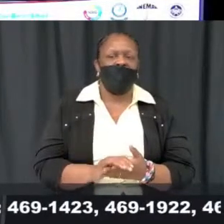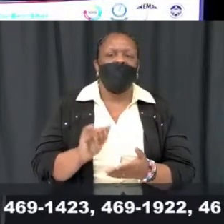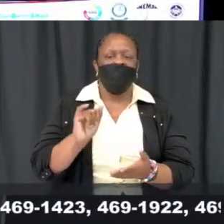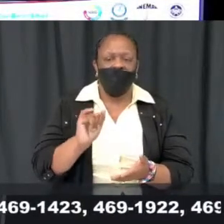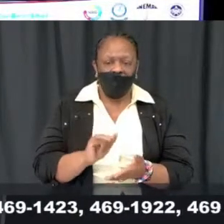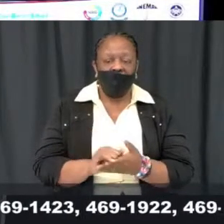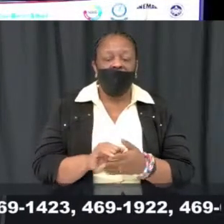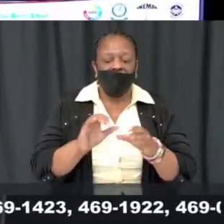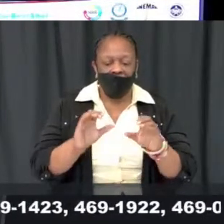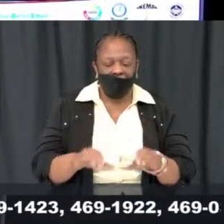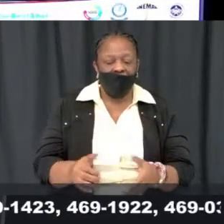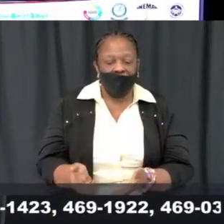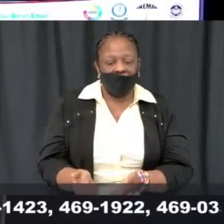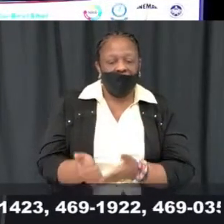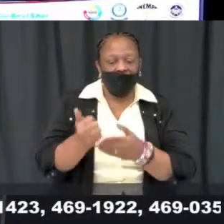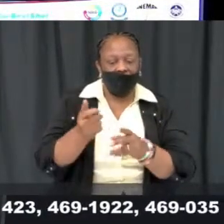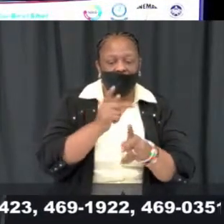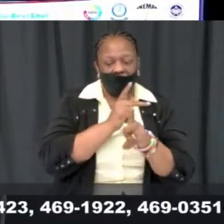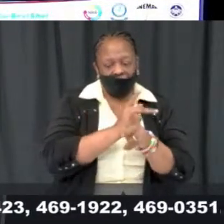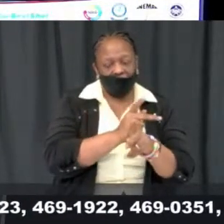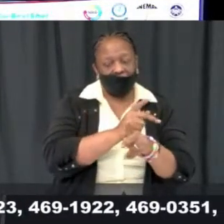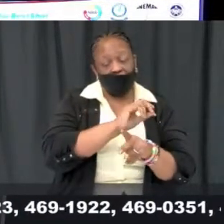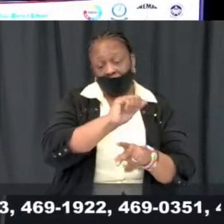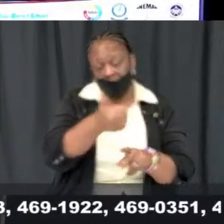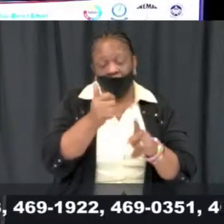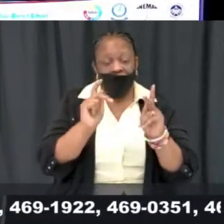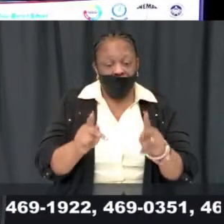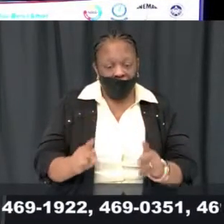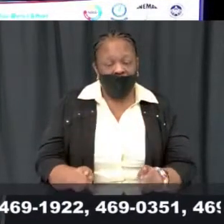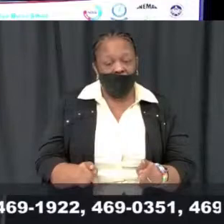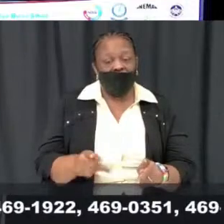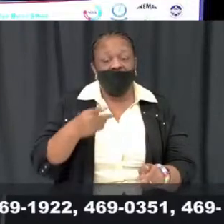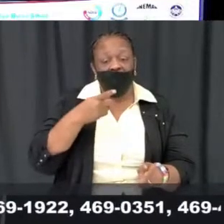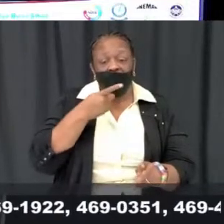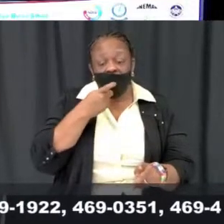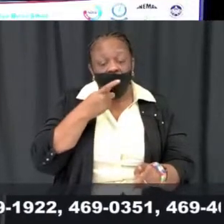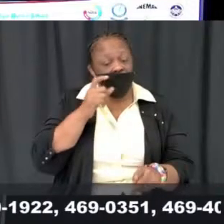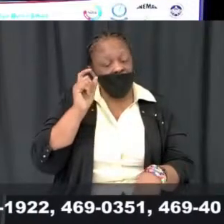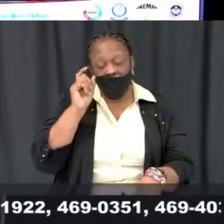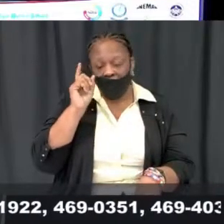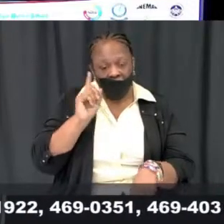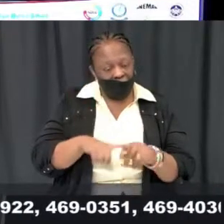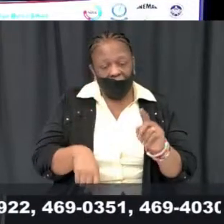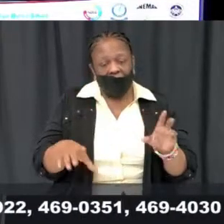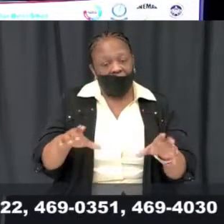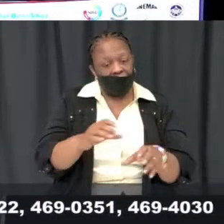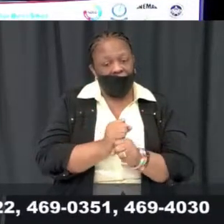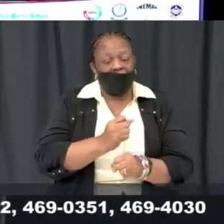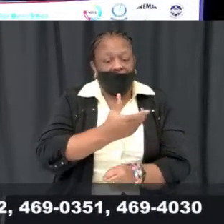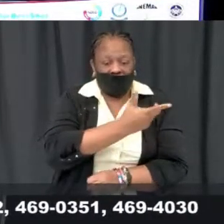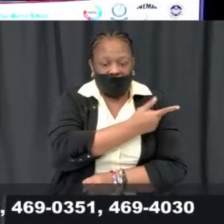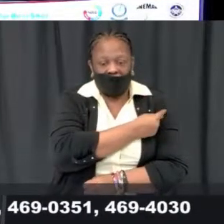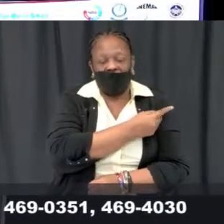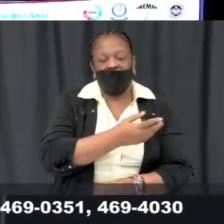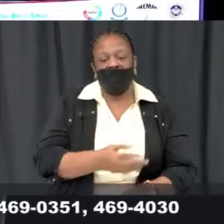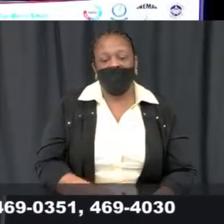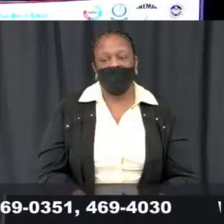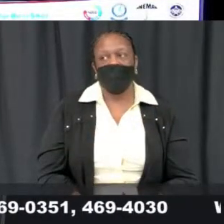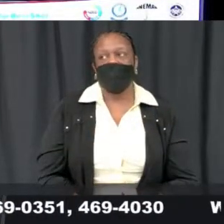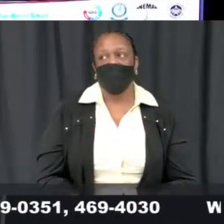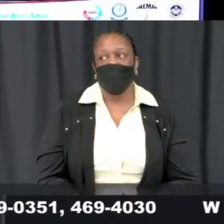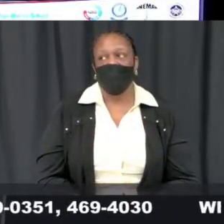of protection. But the direct figures that we'll have as it relates to herd immunity are those